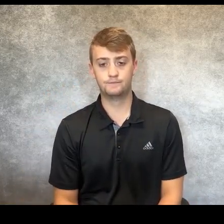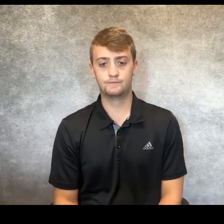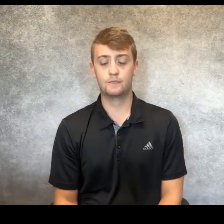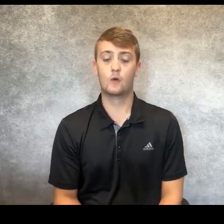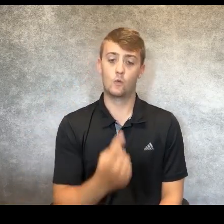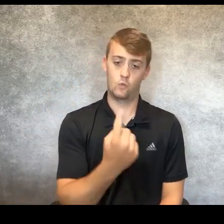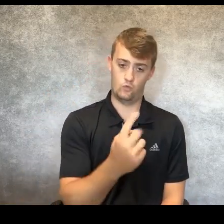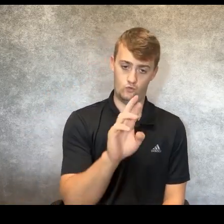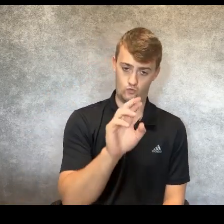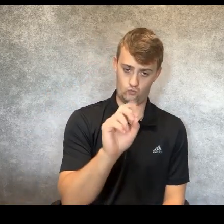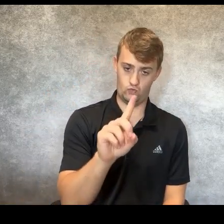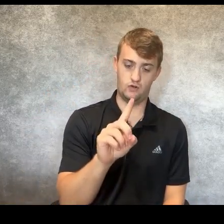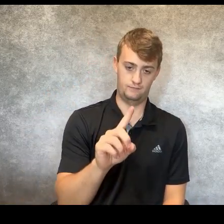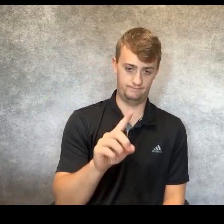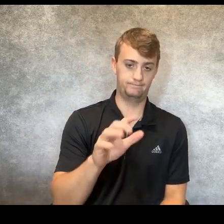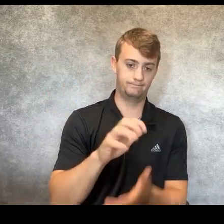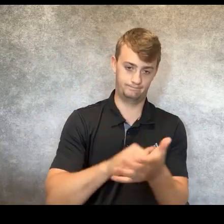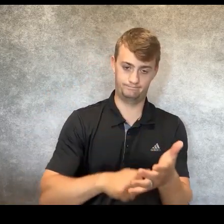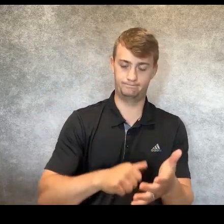and 1 rod.